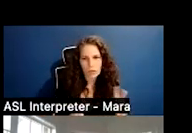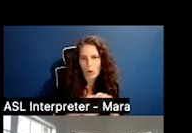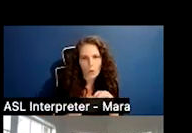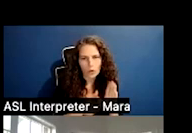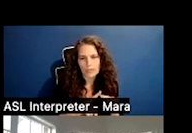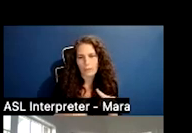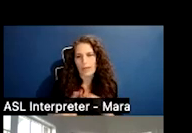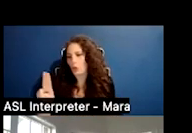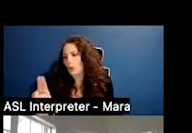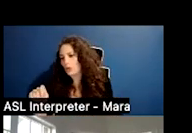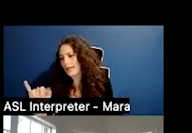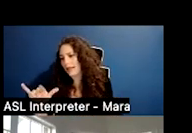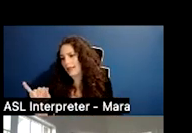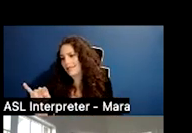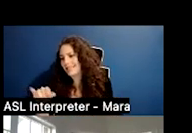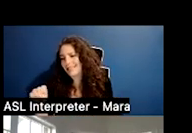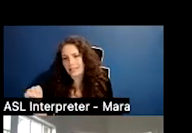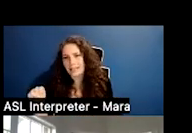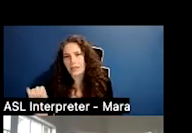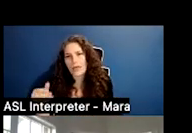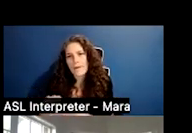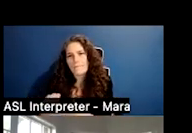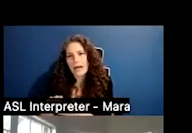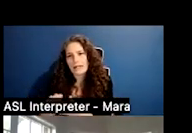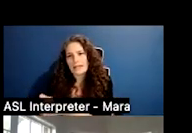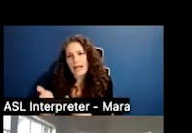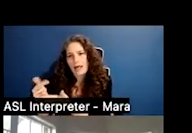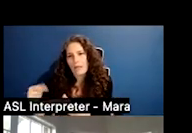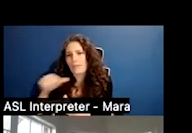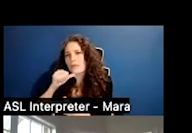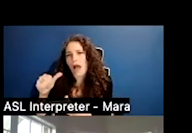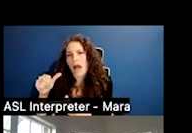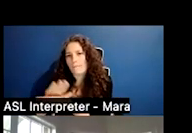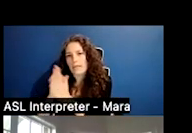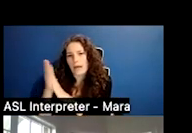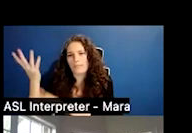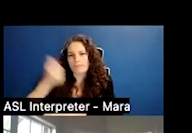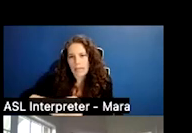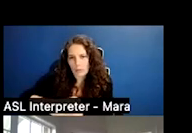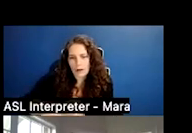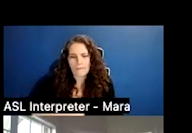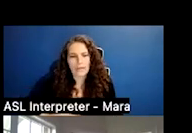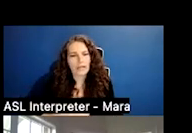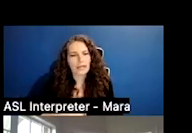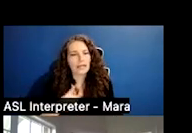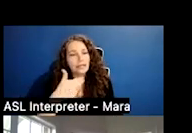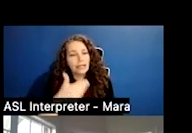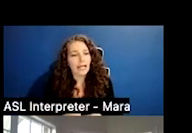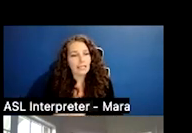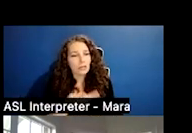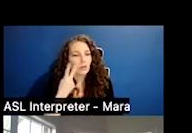So that money is intended to keep them from bankruptcy. Next slide, please. So the